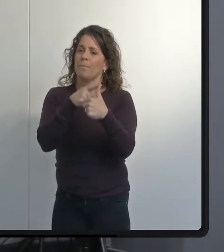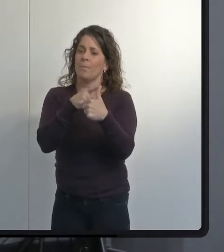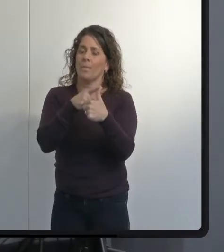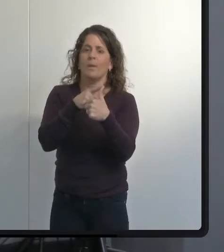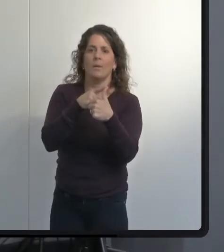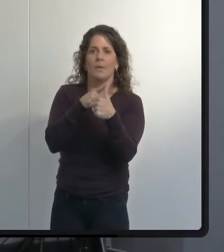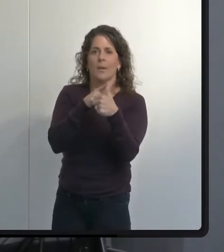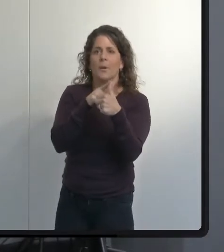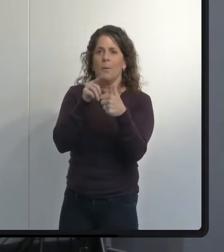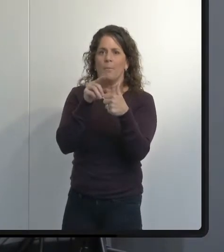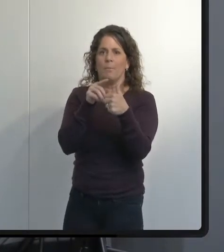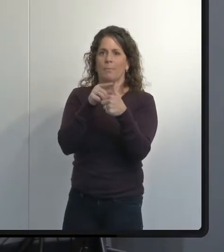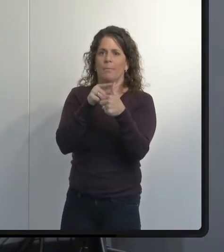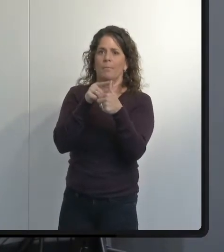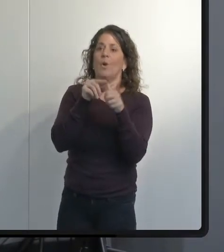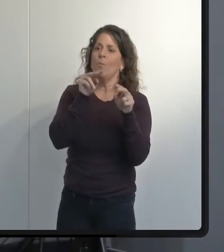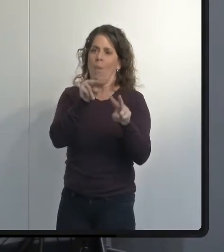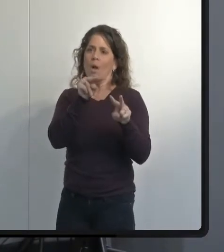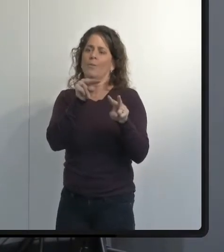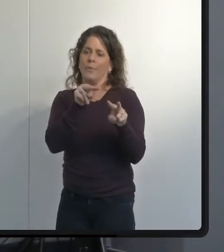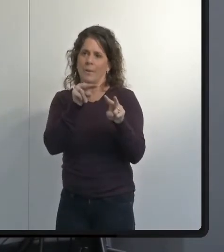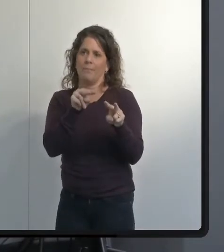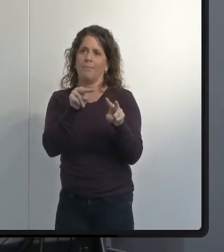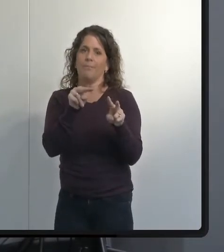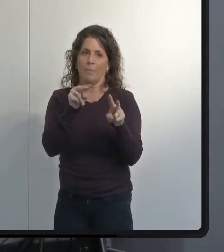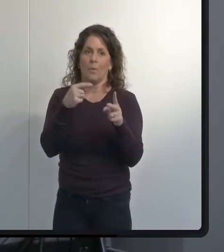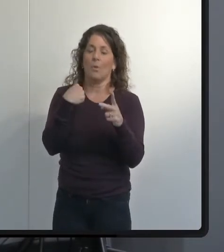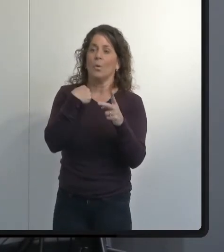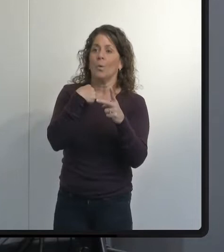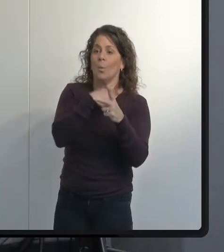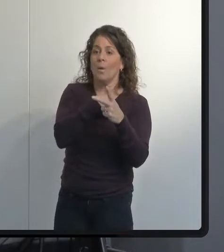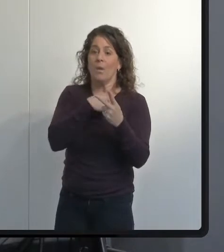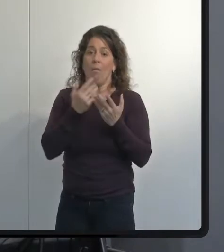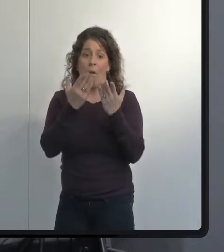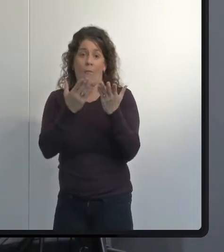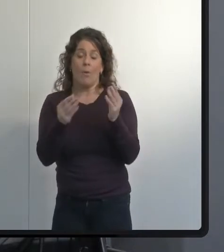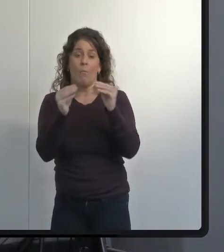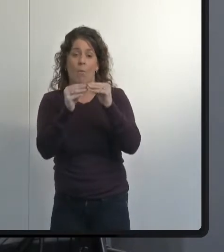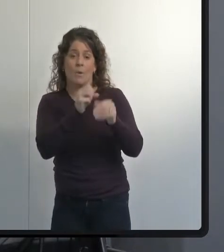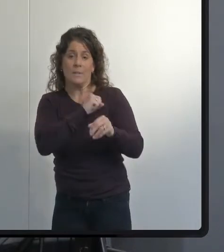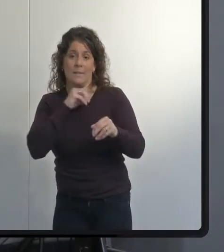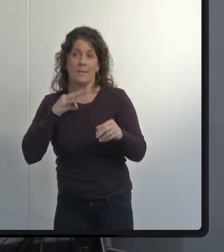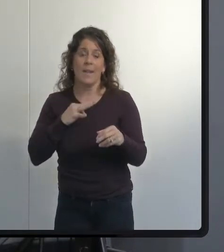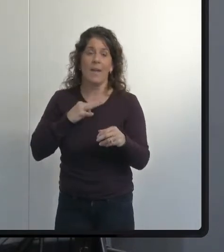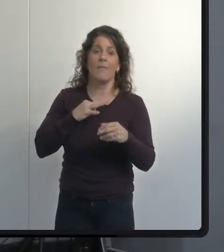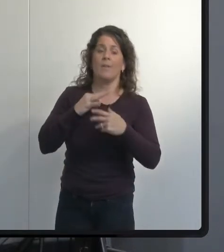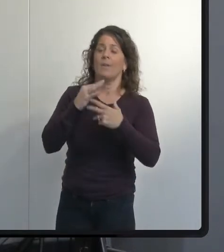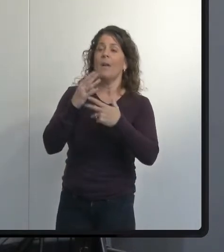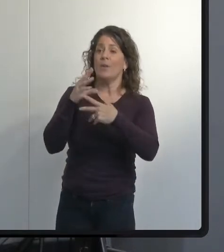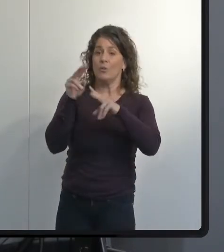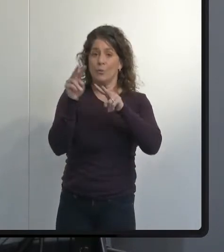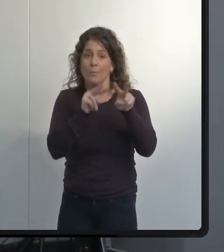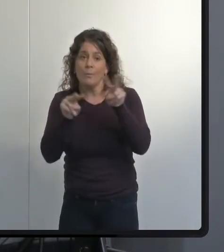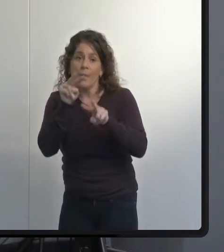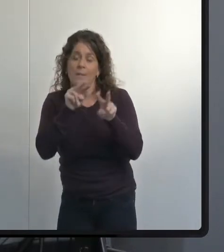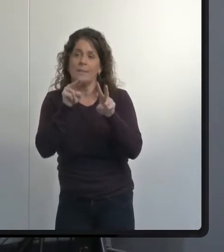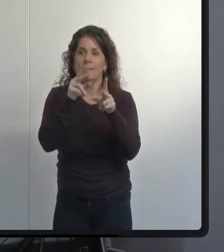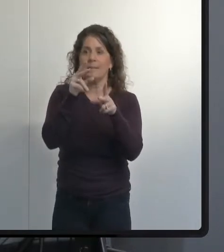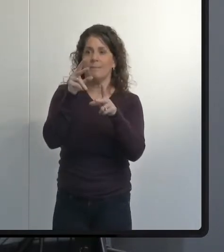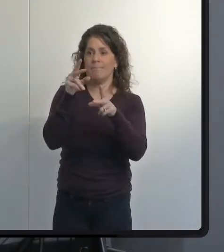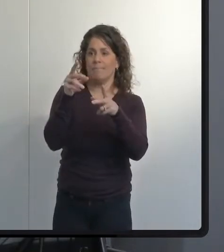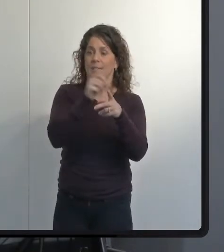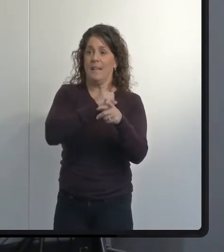monitoring. For the past week, we have partnered with the prison to offer staff symptomatic staff testing for